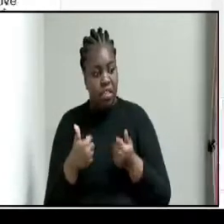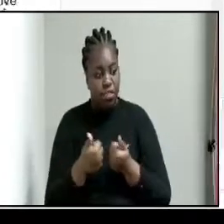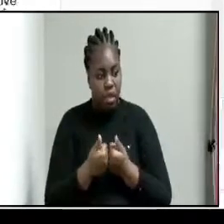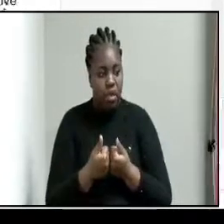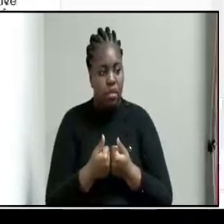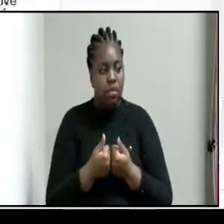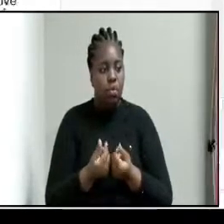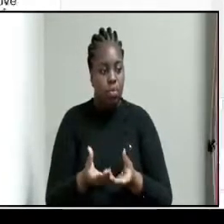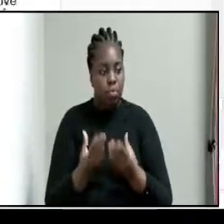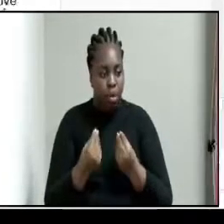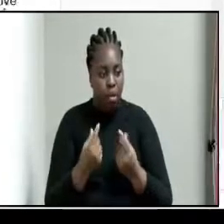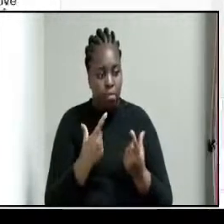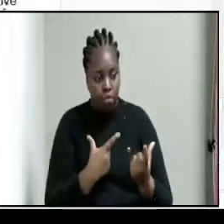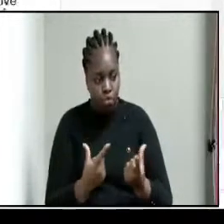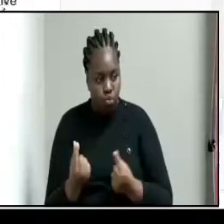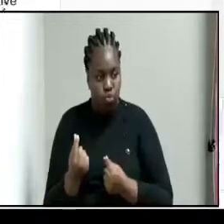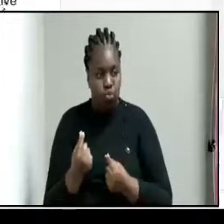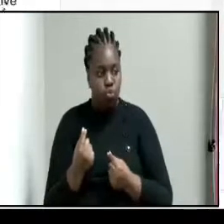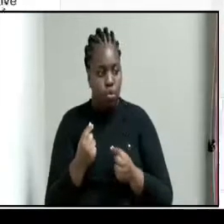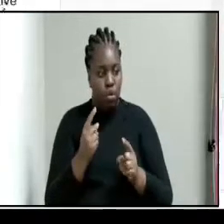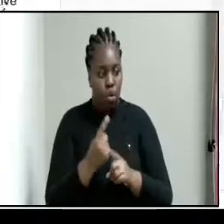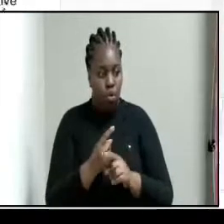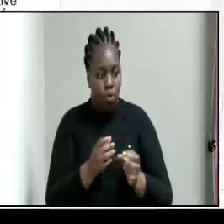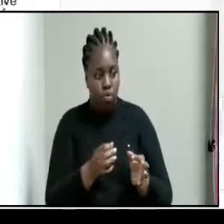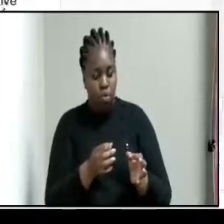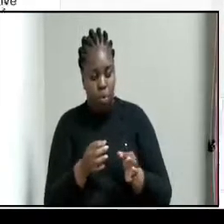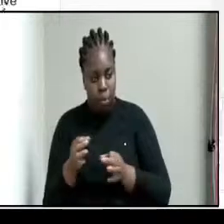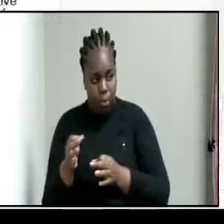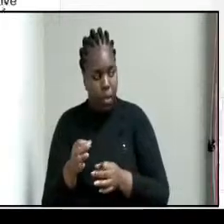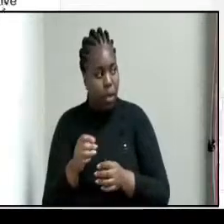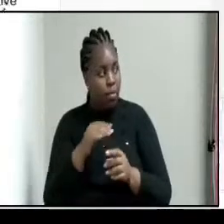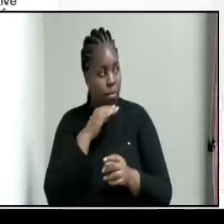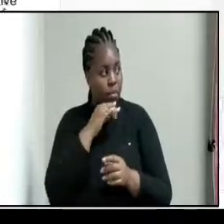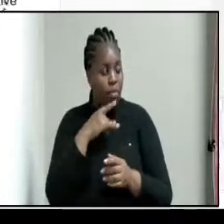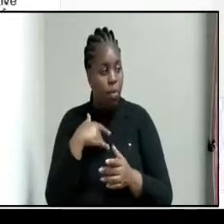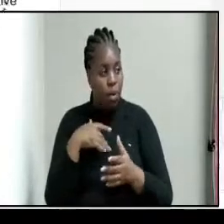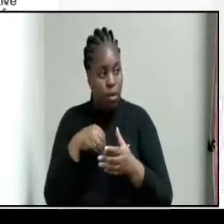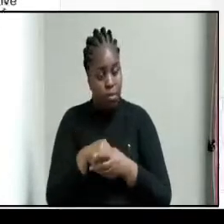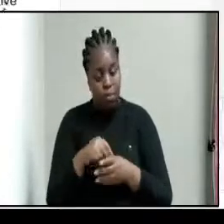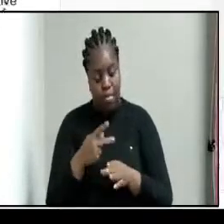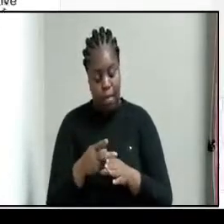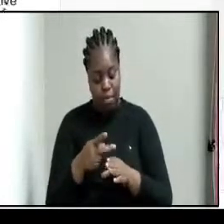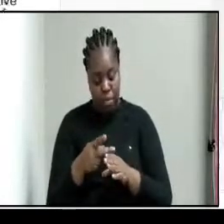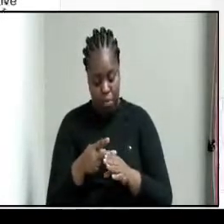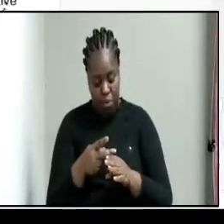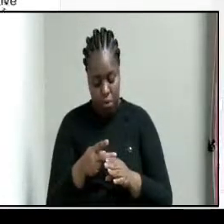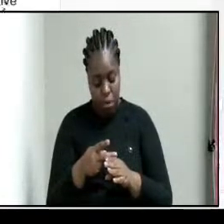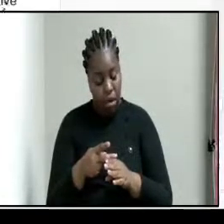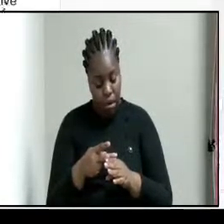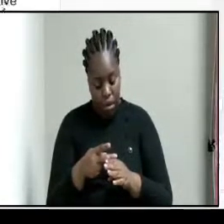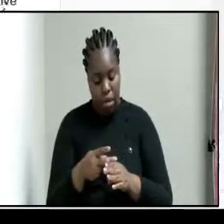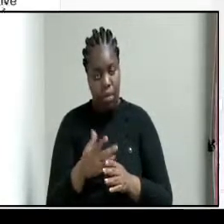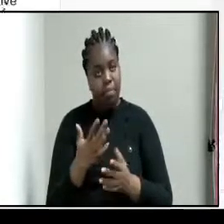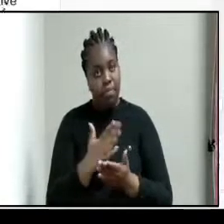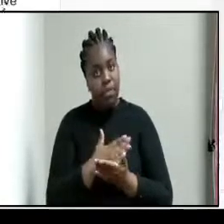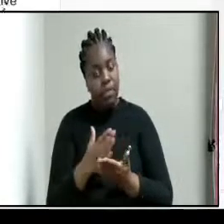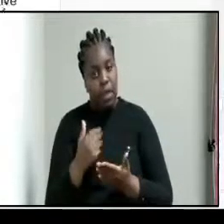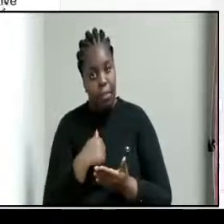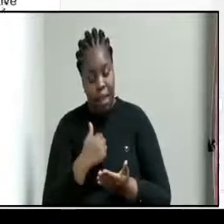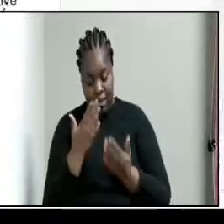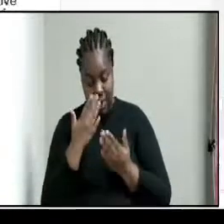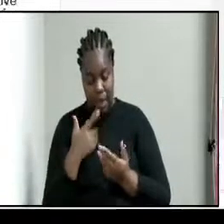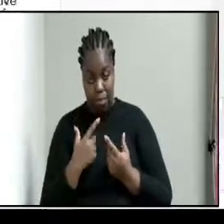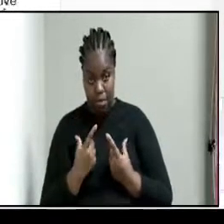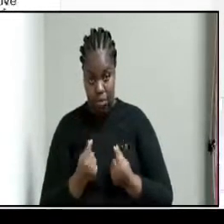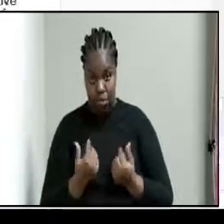the implementation and the enforcement thereof. And partly when we're preparing here, and of course in some of my studies that I'm